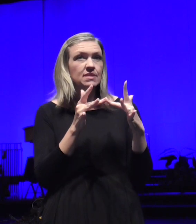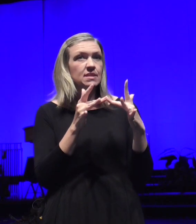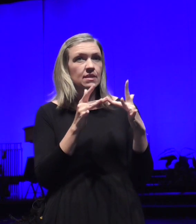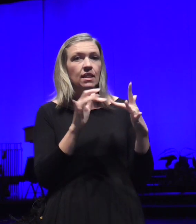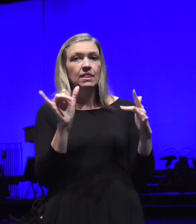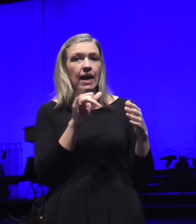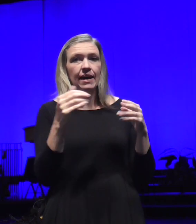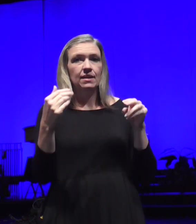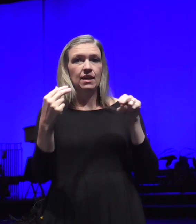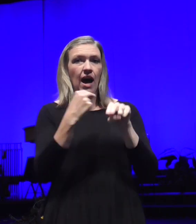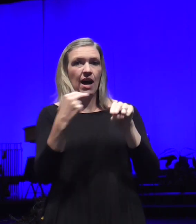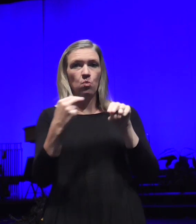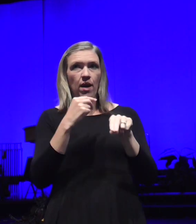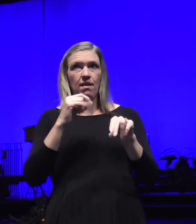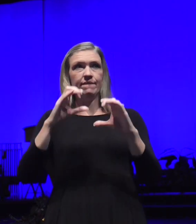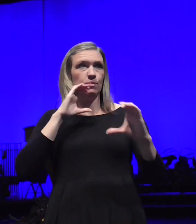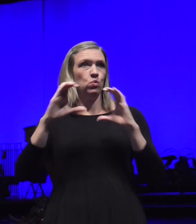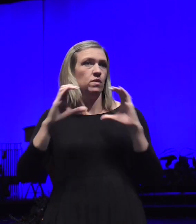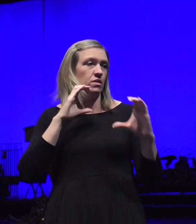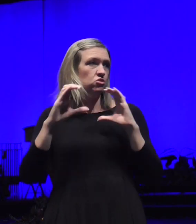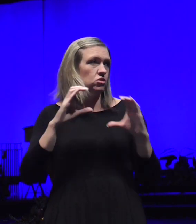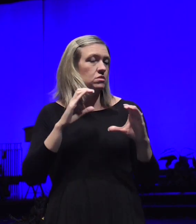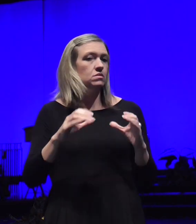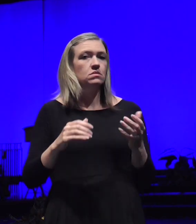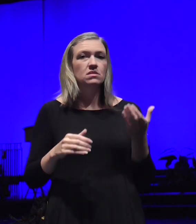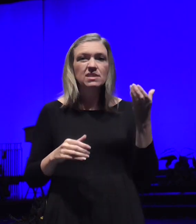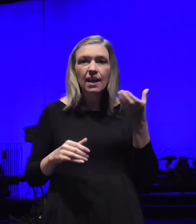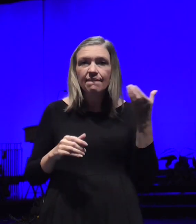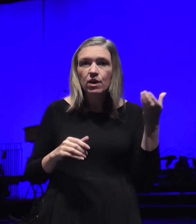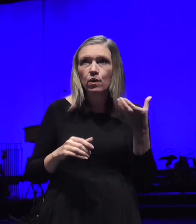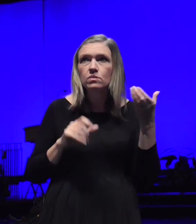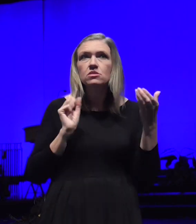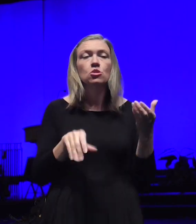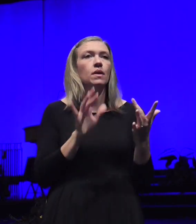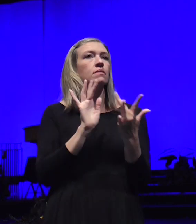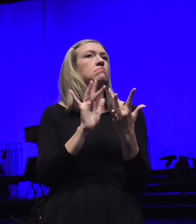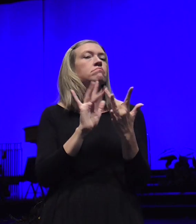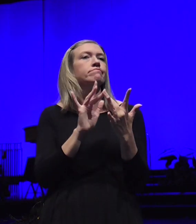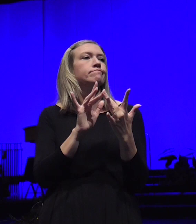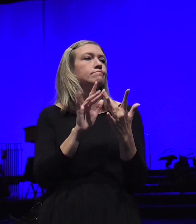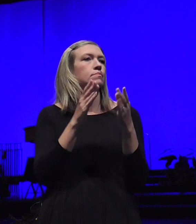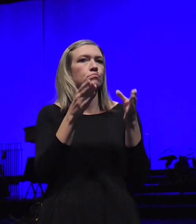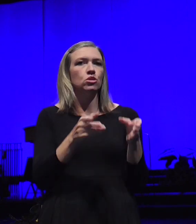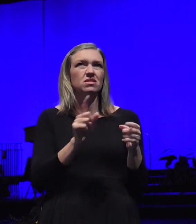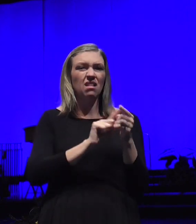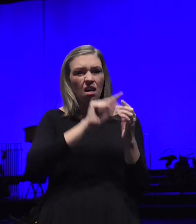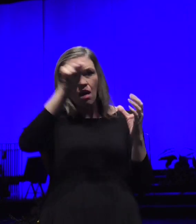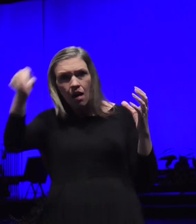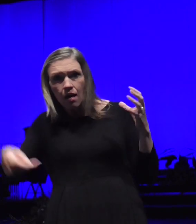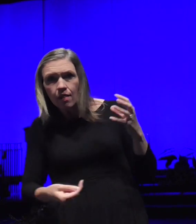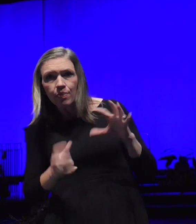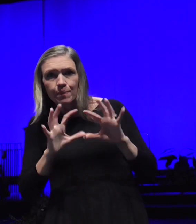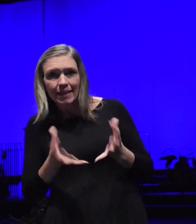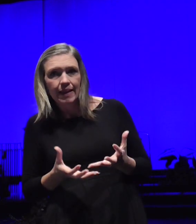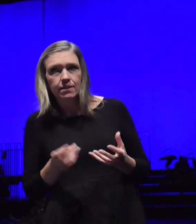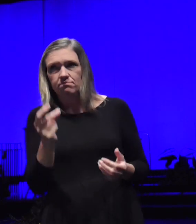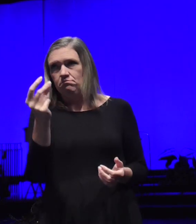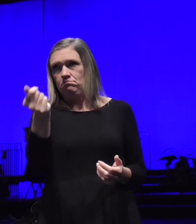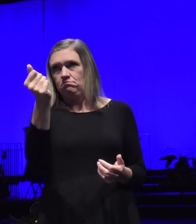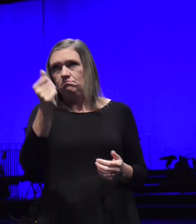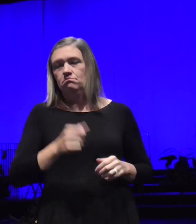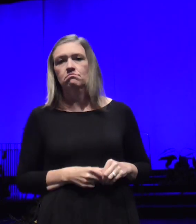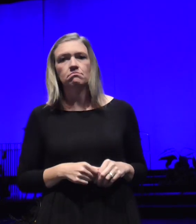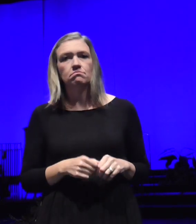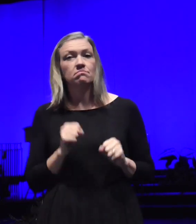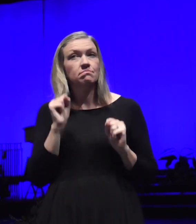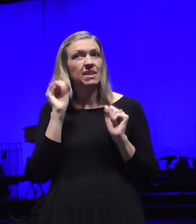like a highway of communication. With our cell phones, we can be in touch with someone across the planet within seconds.